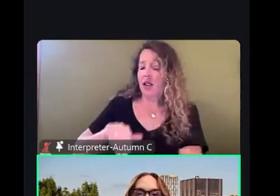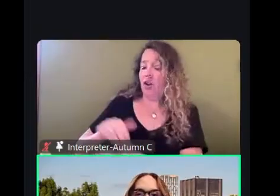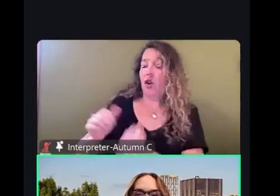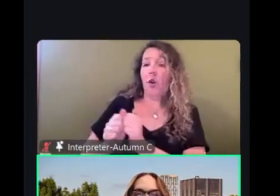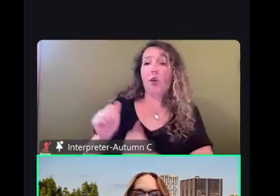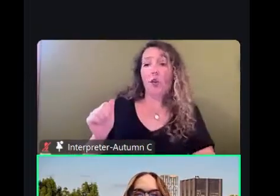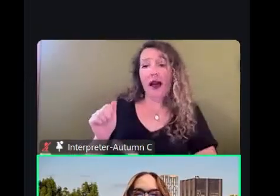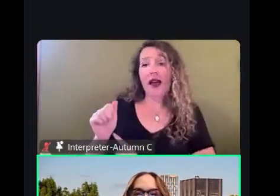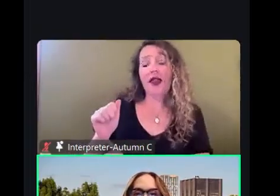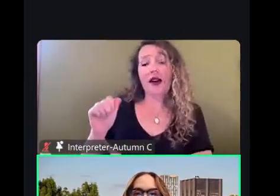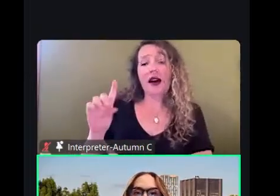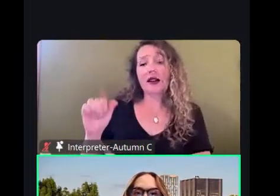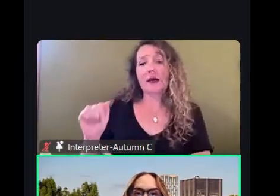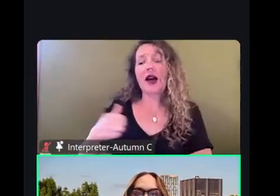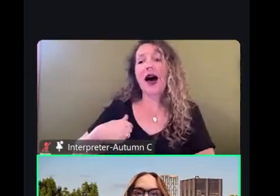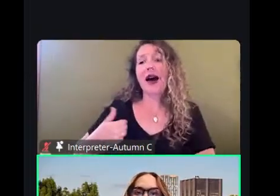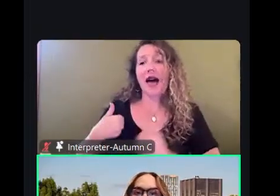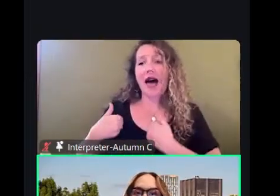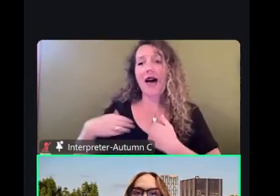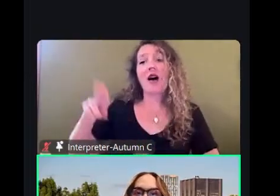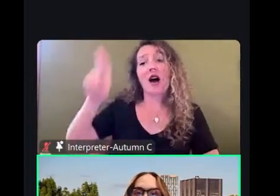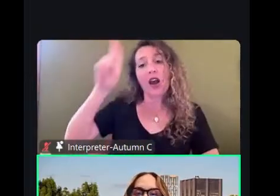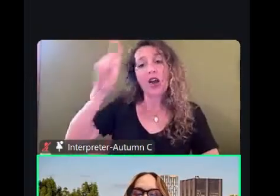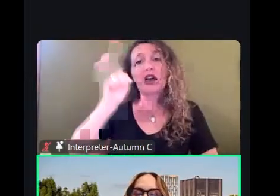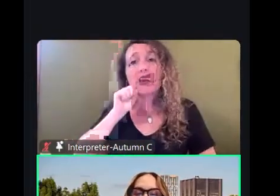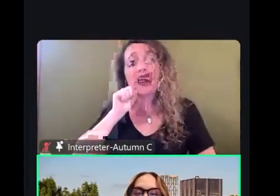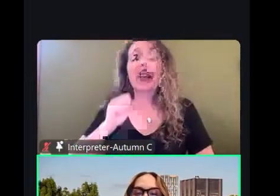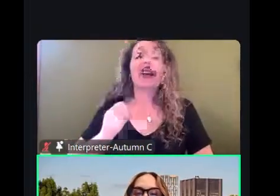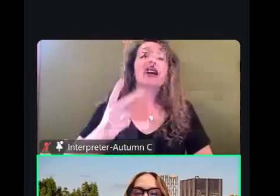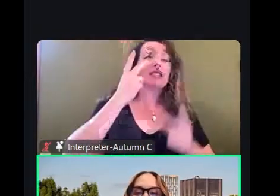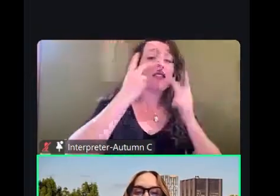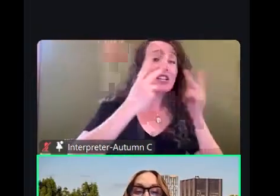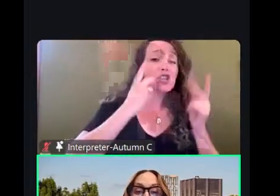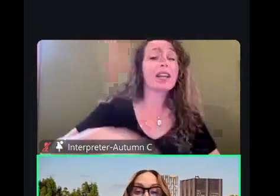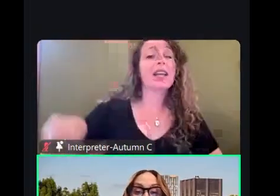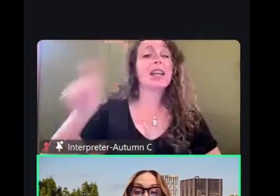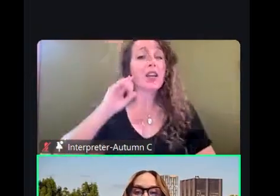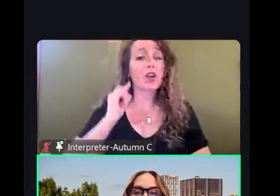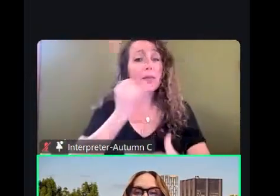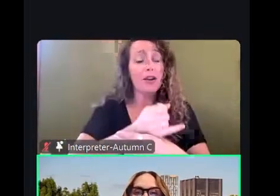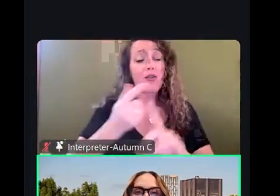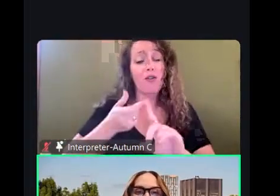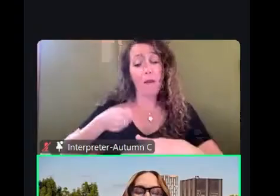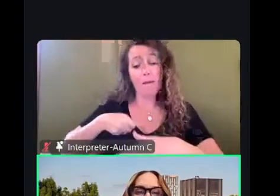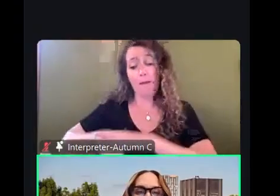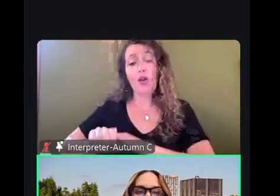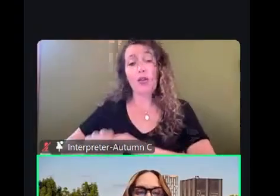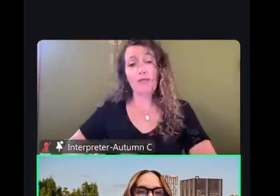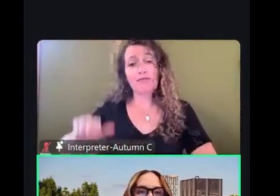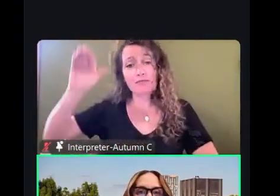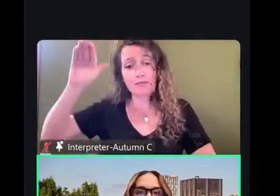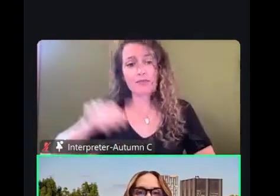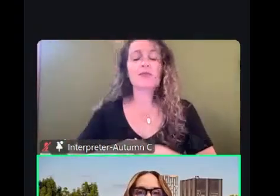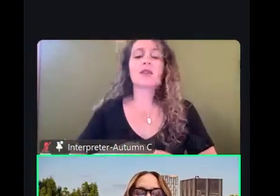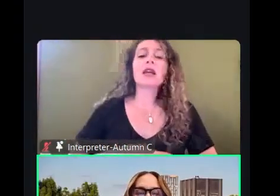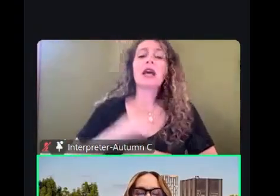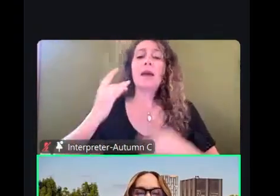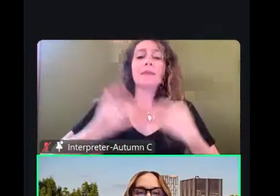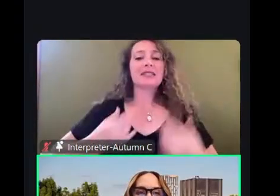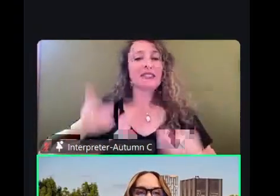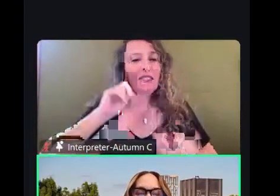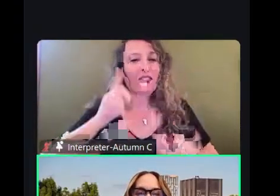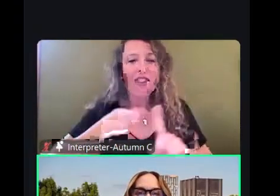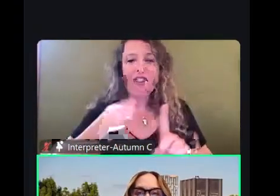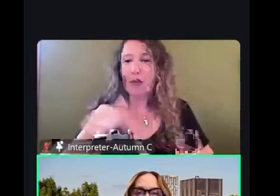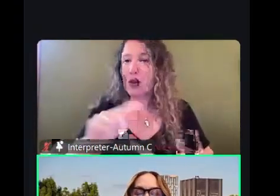have Usher syndrome, which is vision and hearing impairments from birth. And excited to share with you what we did to meet